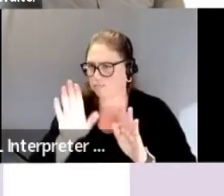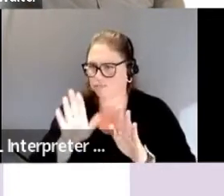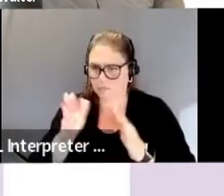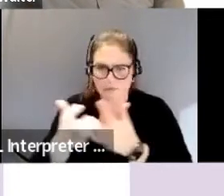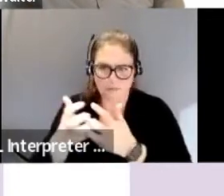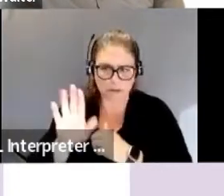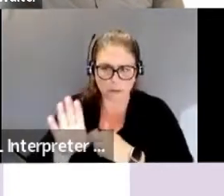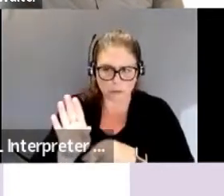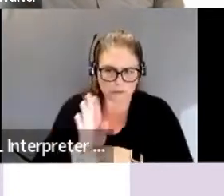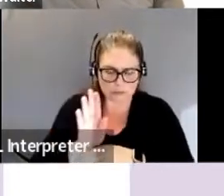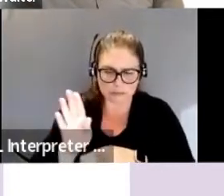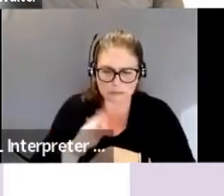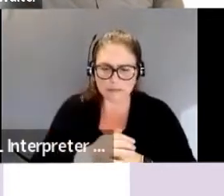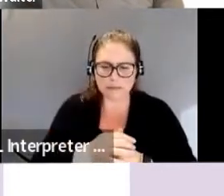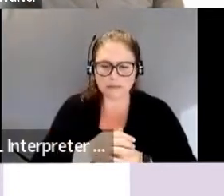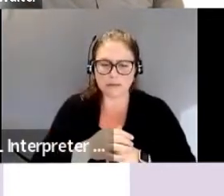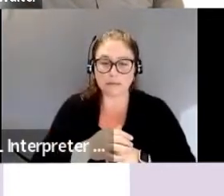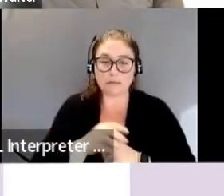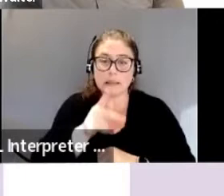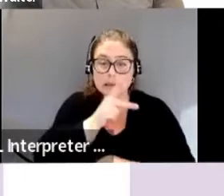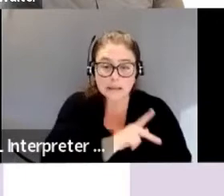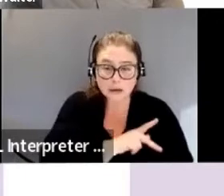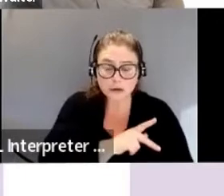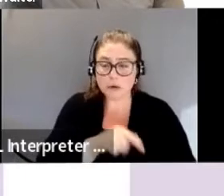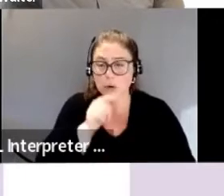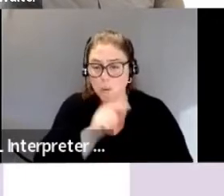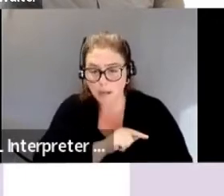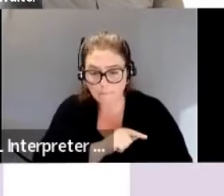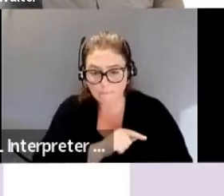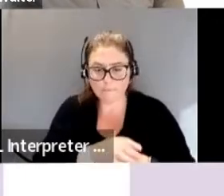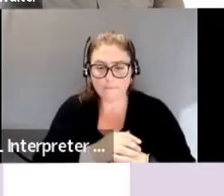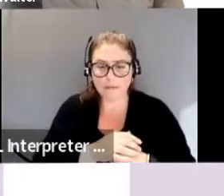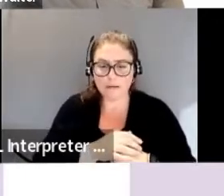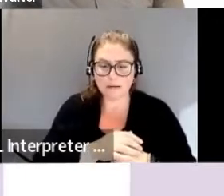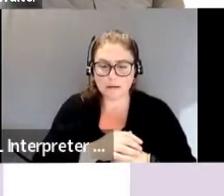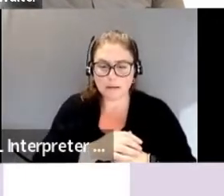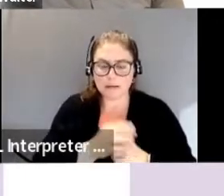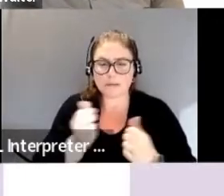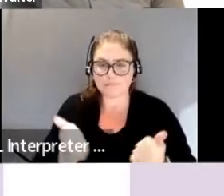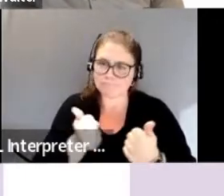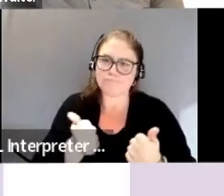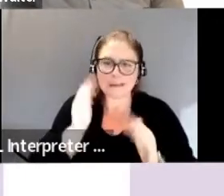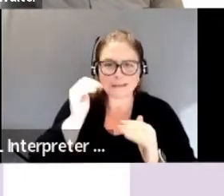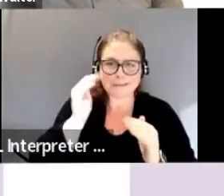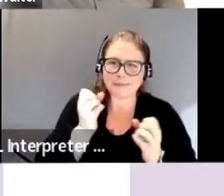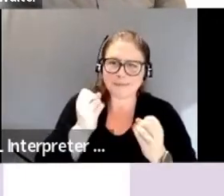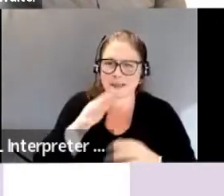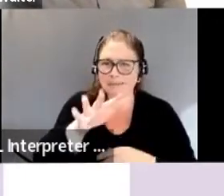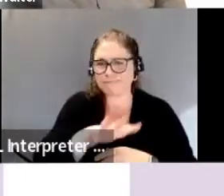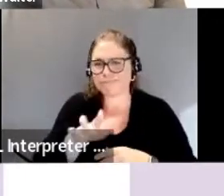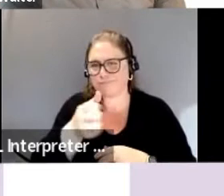got more folks joining from Kitchener, from Guelph. Yeah, lots from Guelph, Kitchener, as expected. Obviously, that makes a lot of